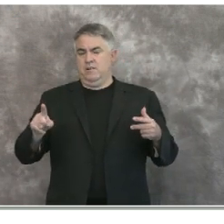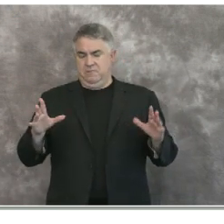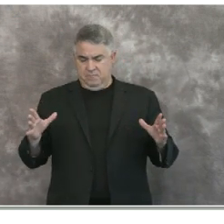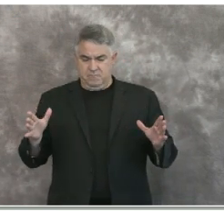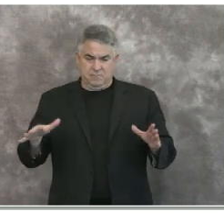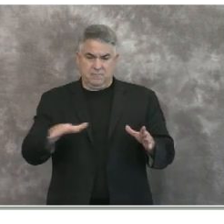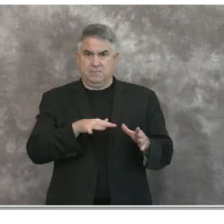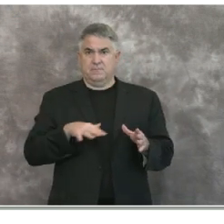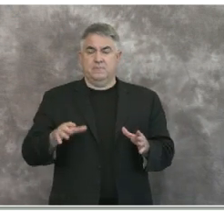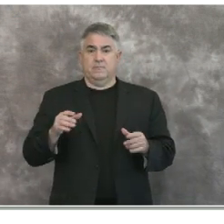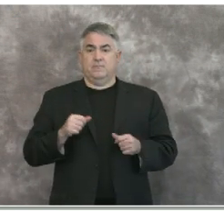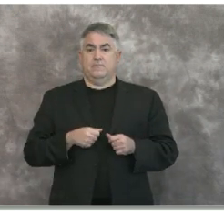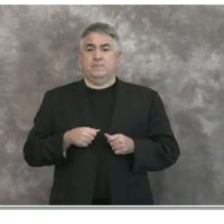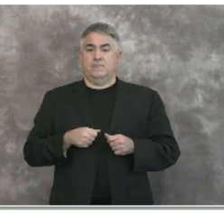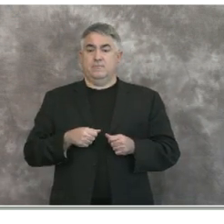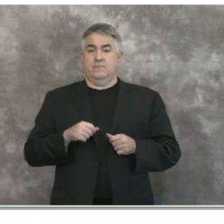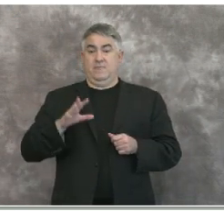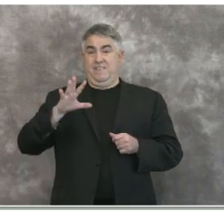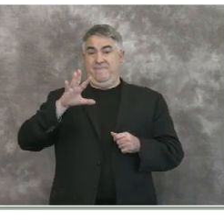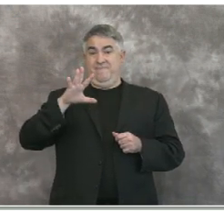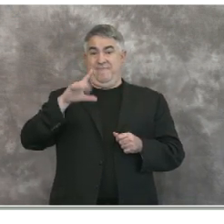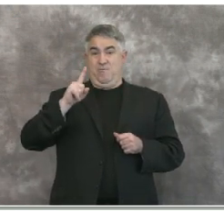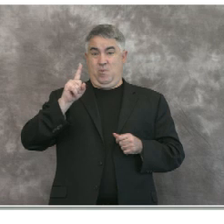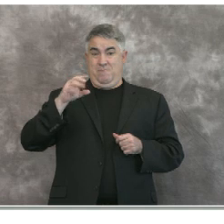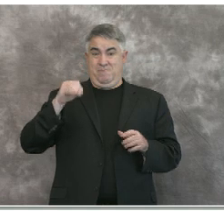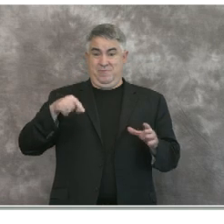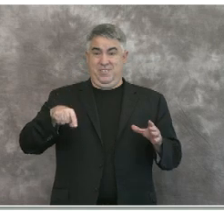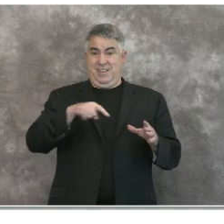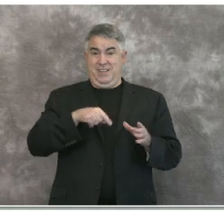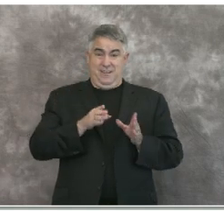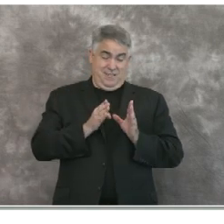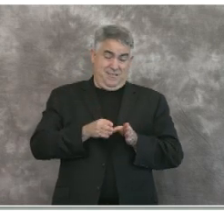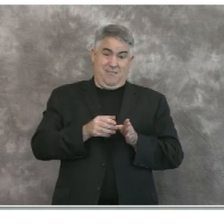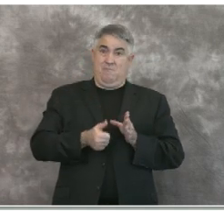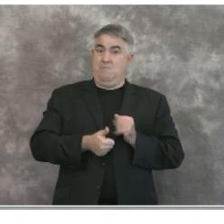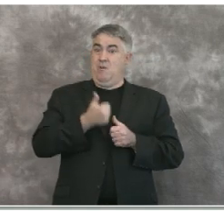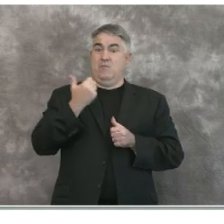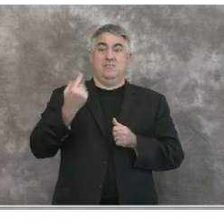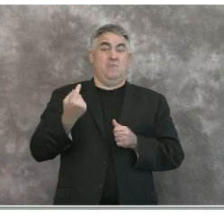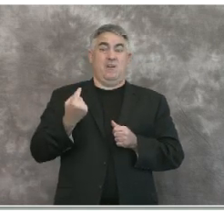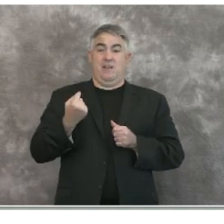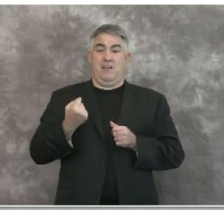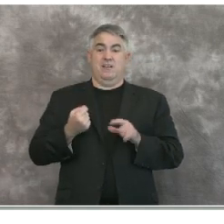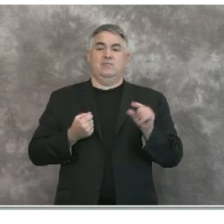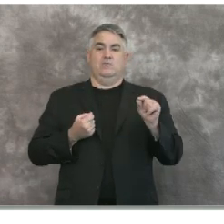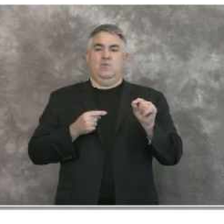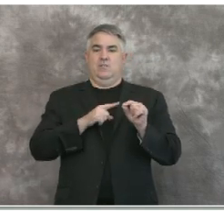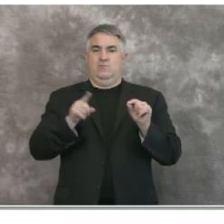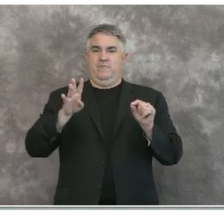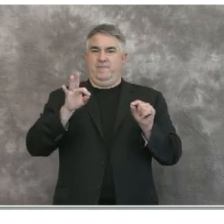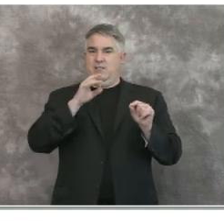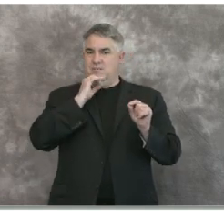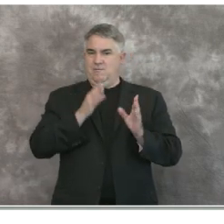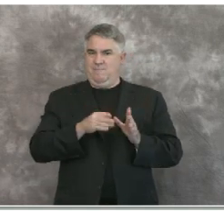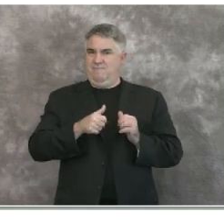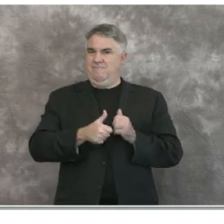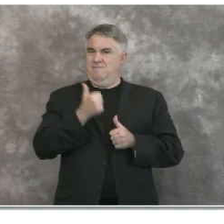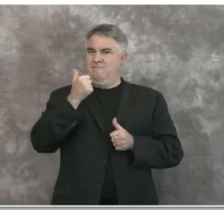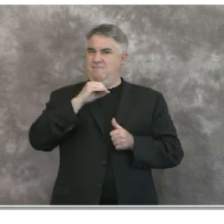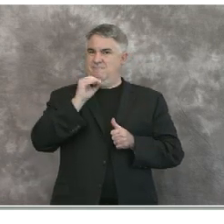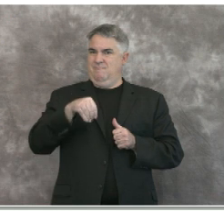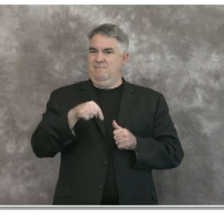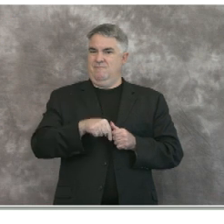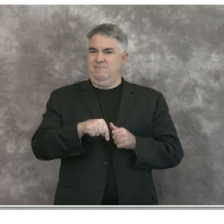And also 51% of the total number is between the ages of 20 and 49 years of age. We still